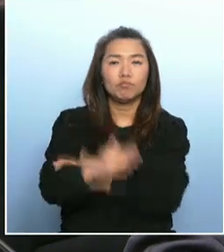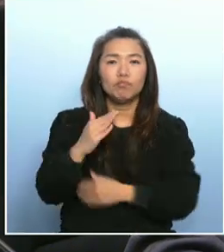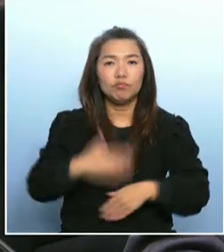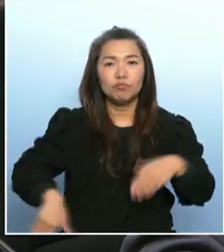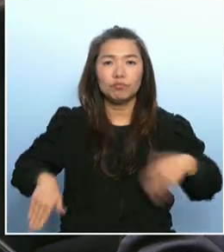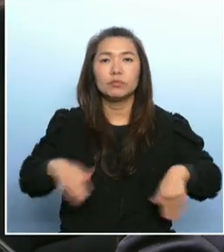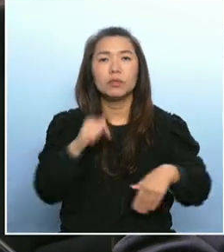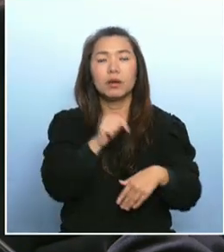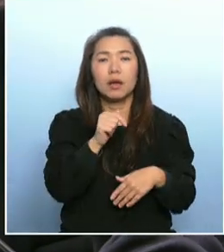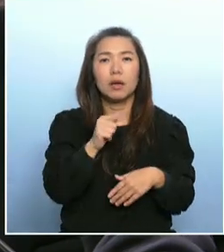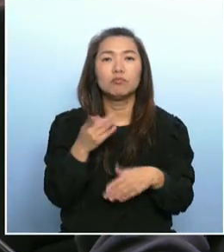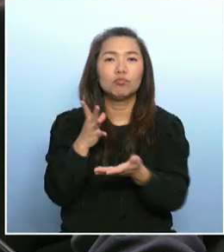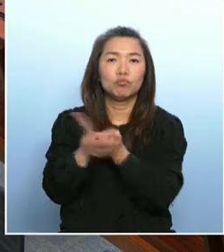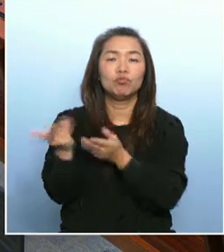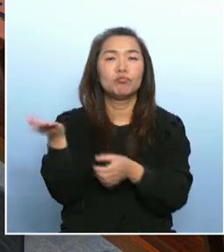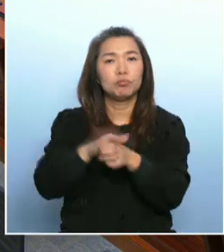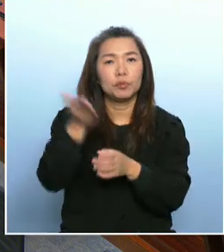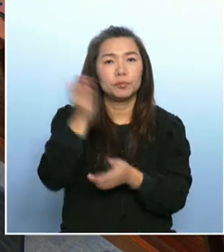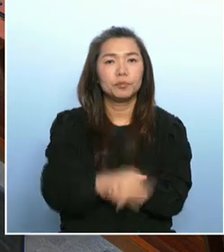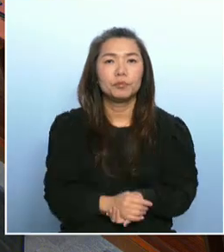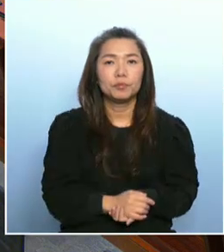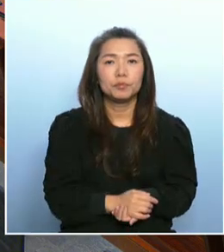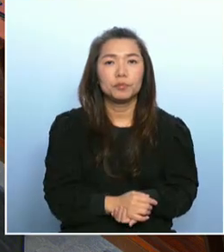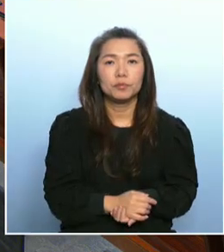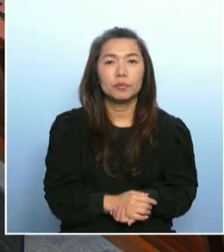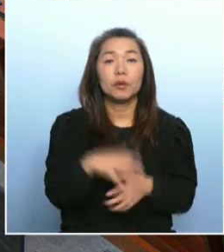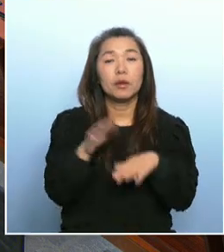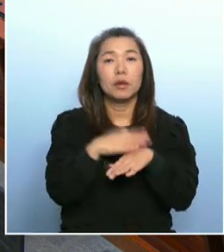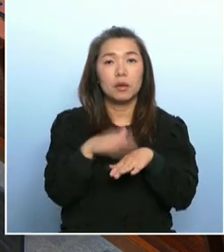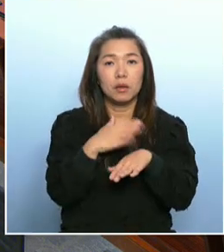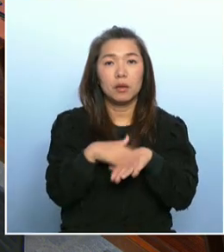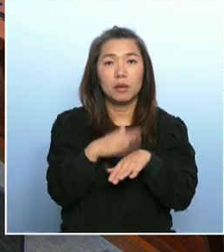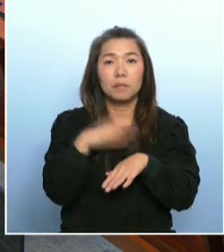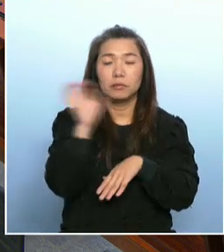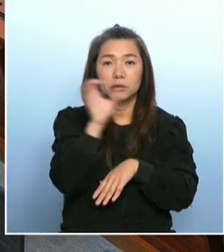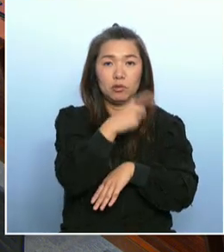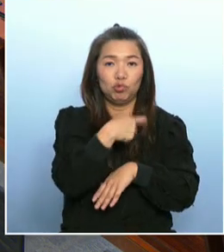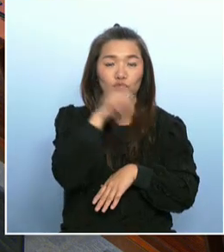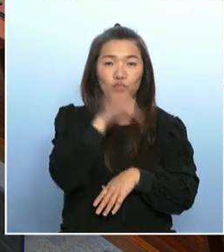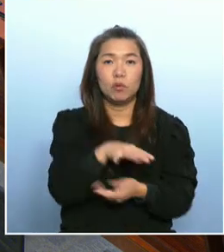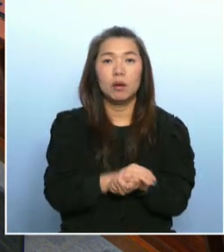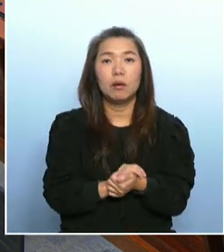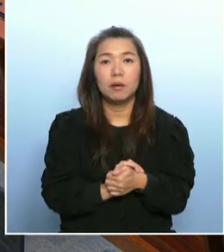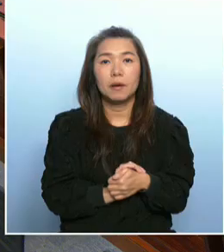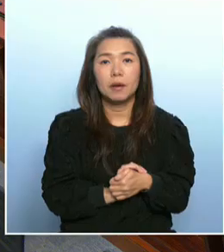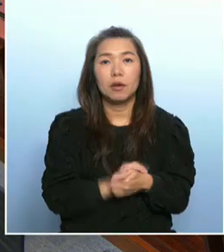As for the tetraplegic patients, I will ask the Assistant Director to talk about that.